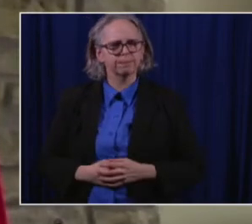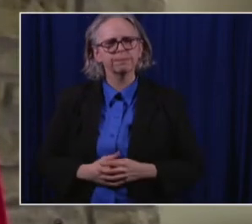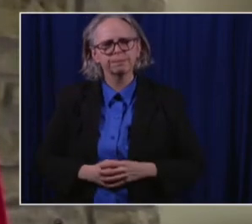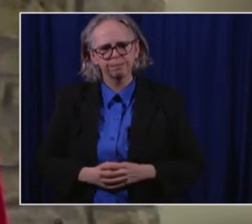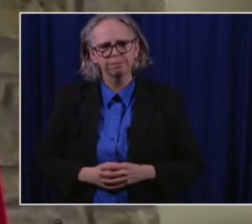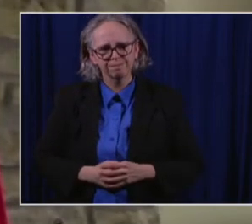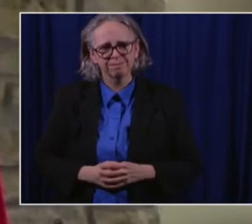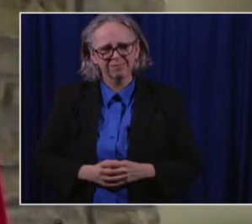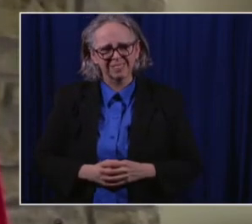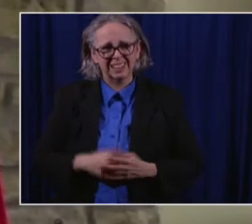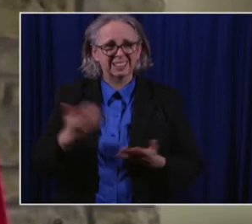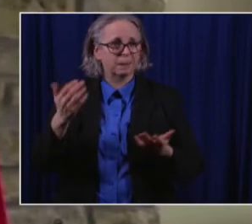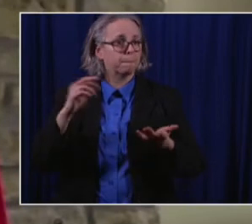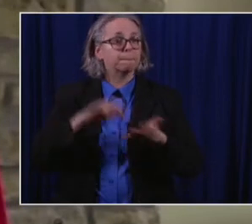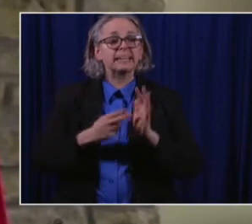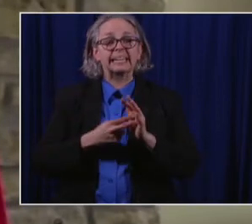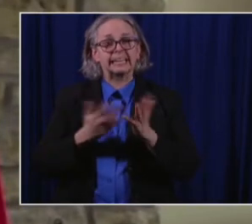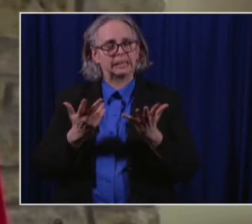as we can.